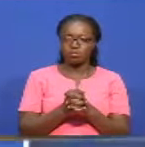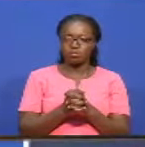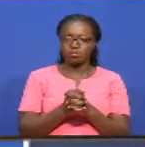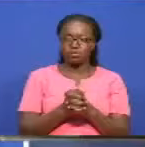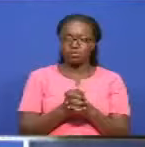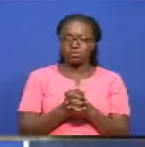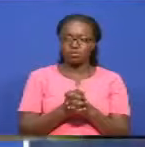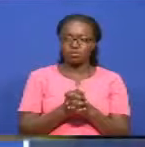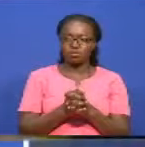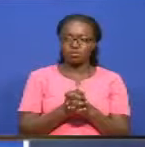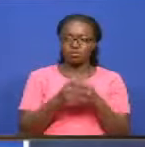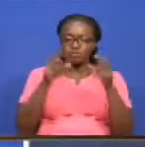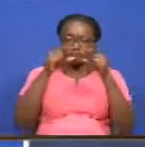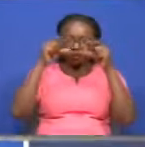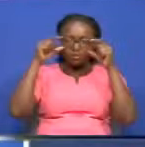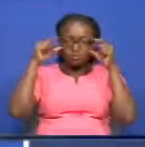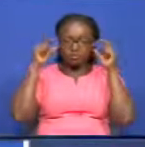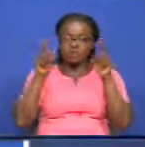Goggles.